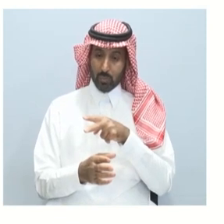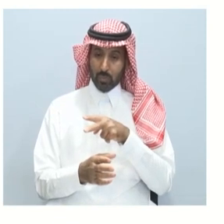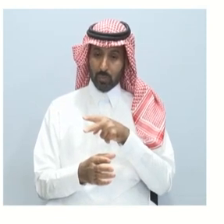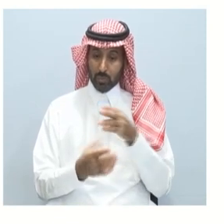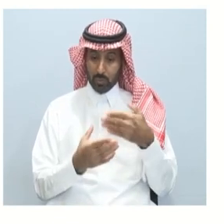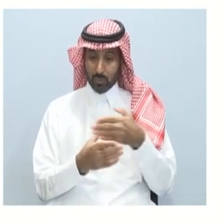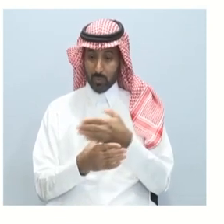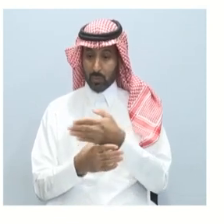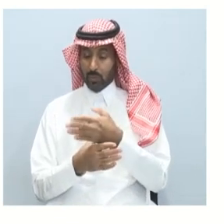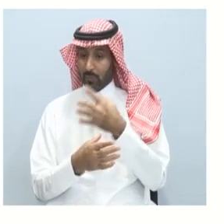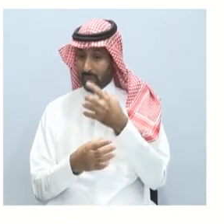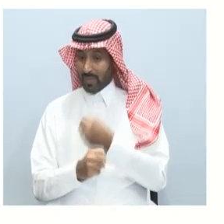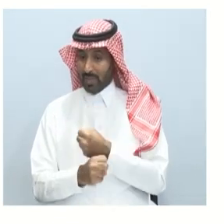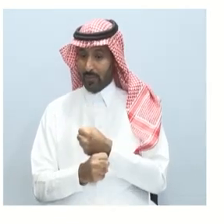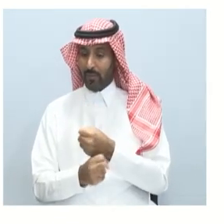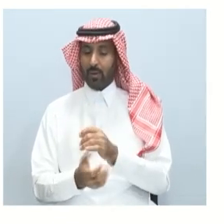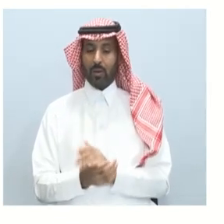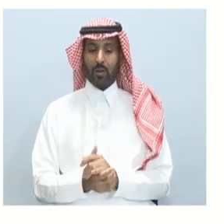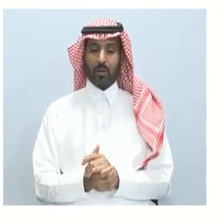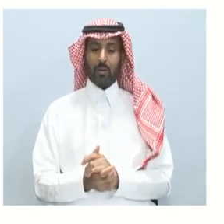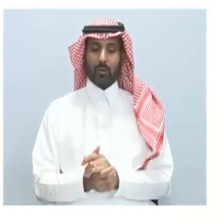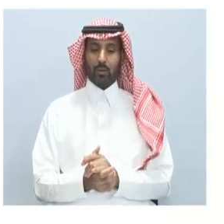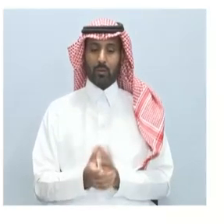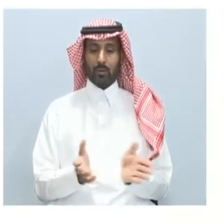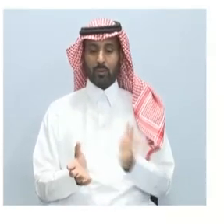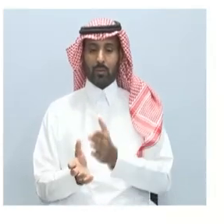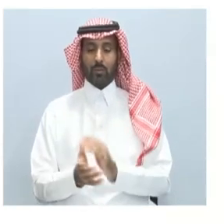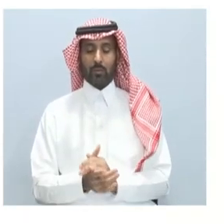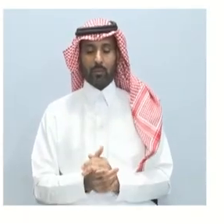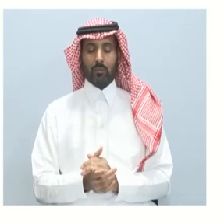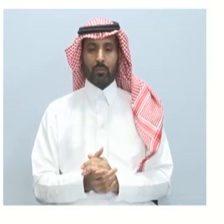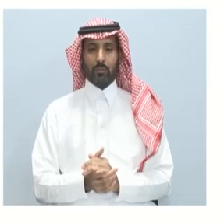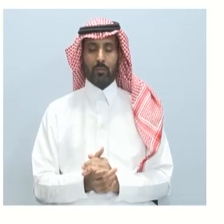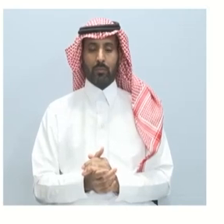clownfish feels safe. And in the other part,